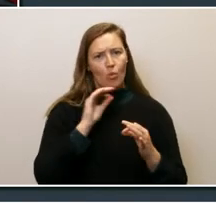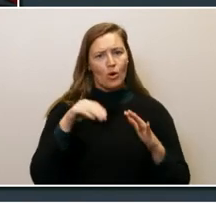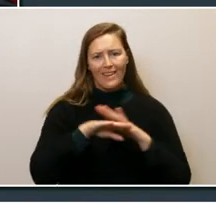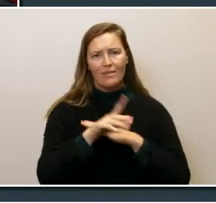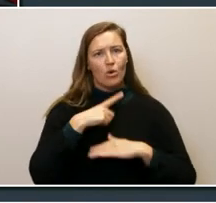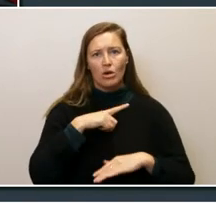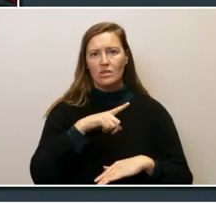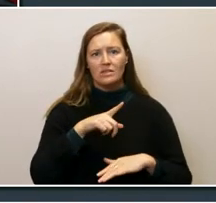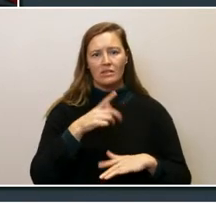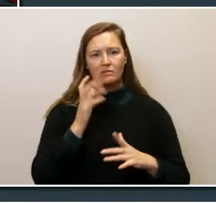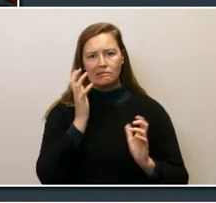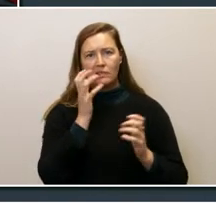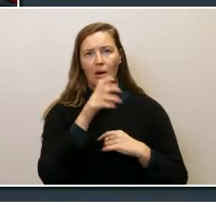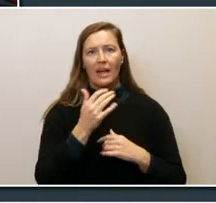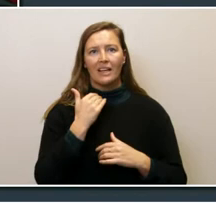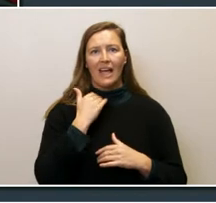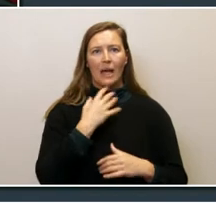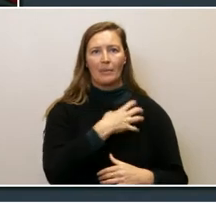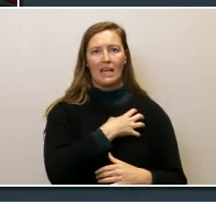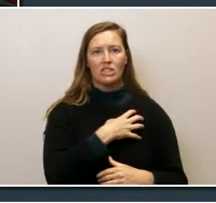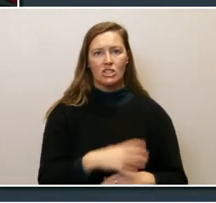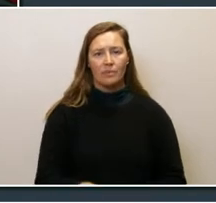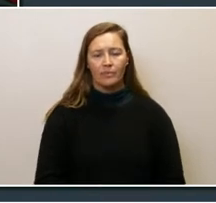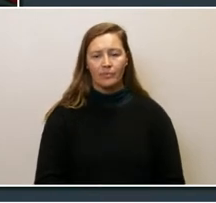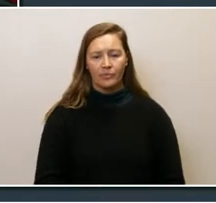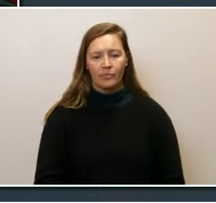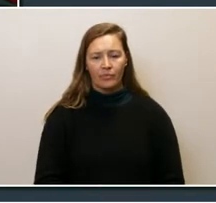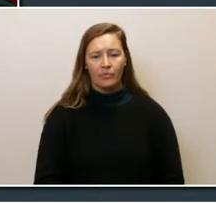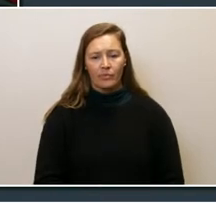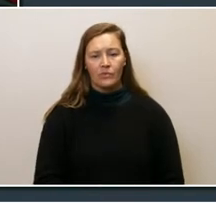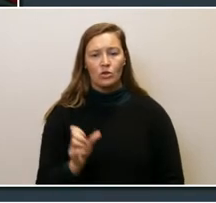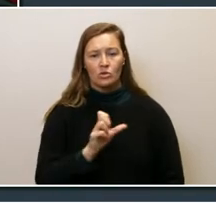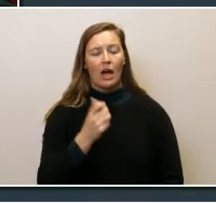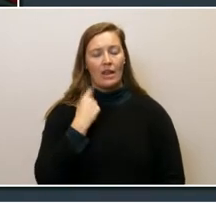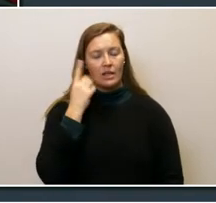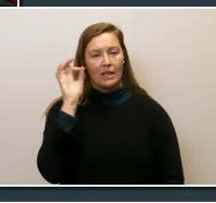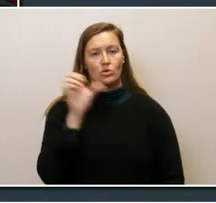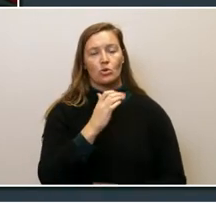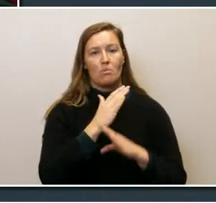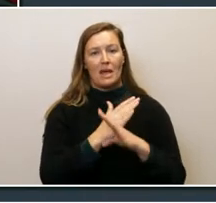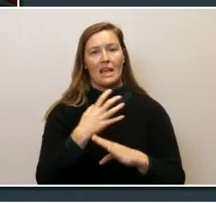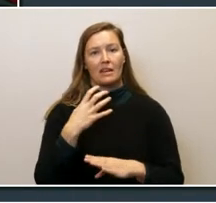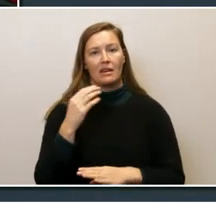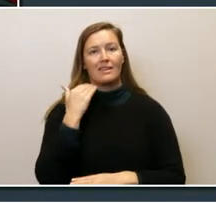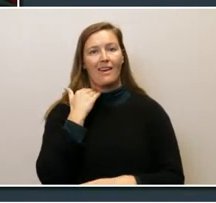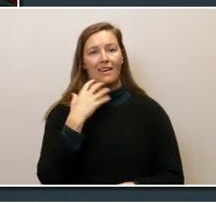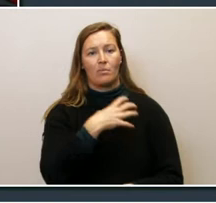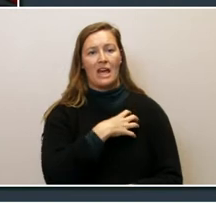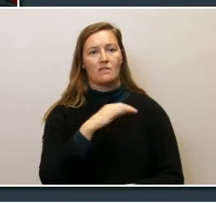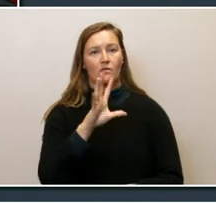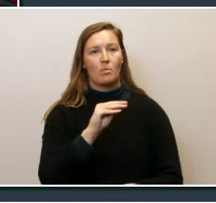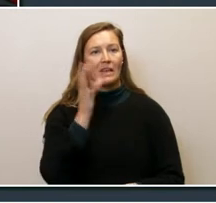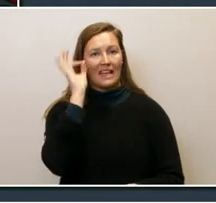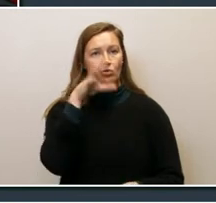gang patches. I just think that the council should ban gang patches from any council